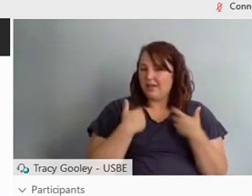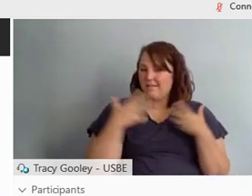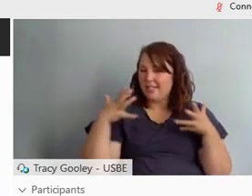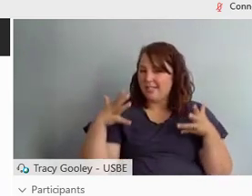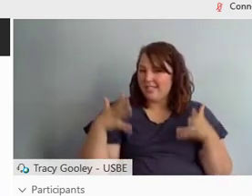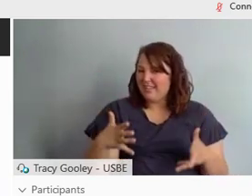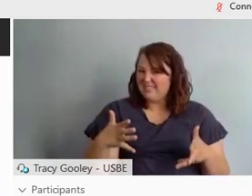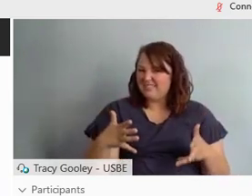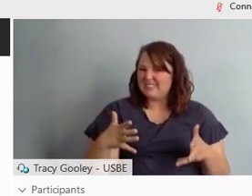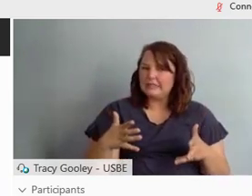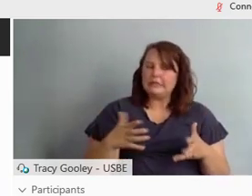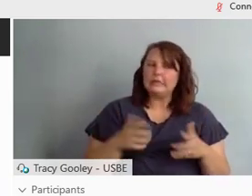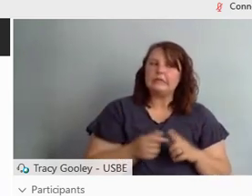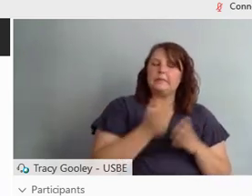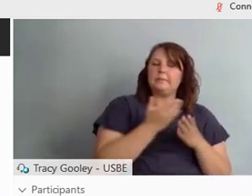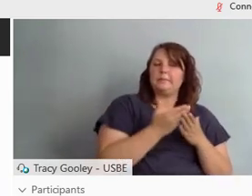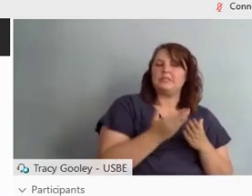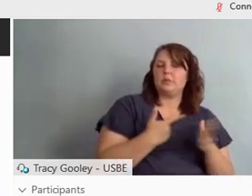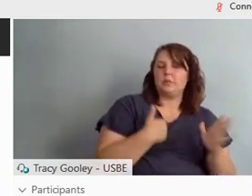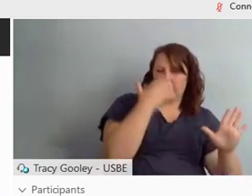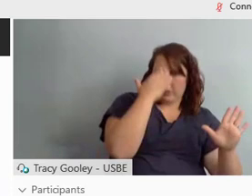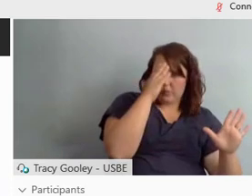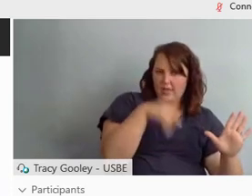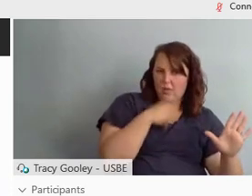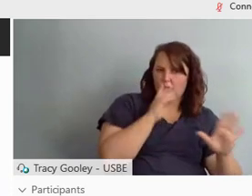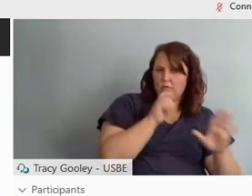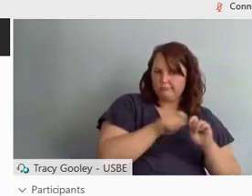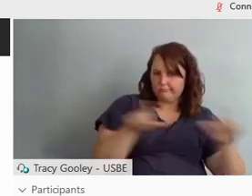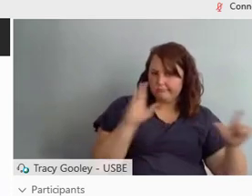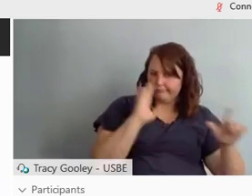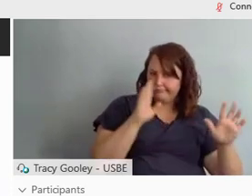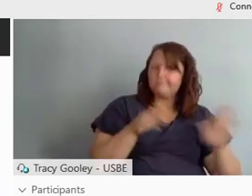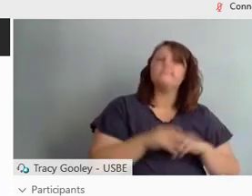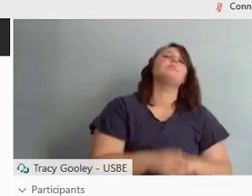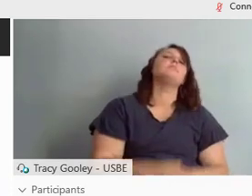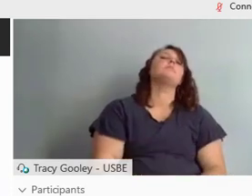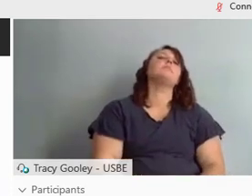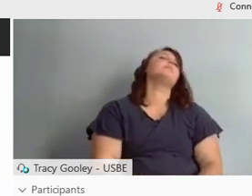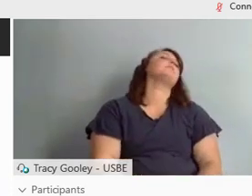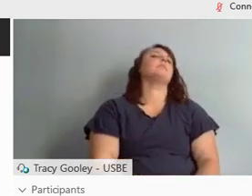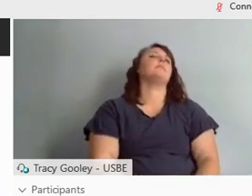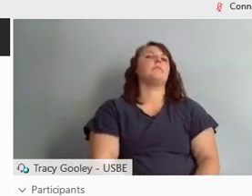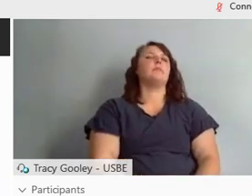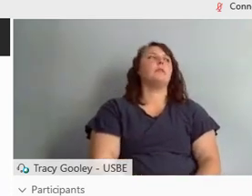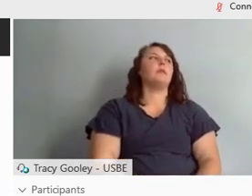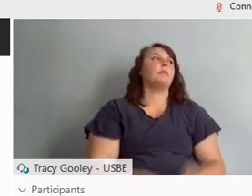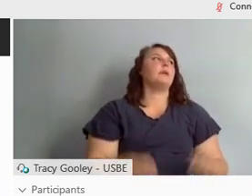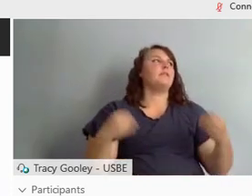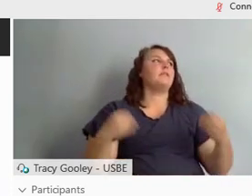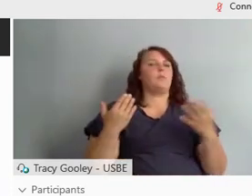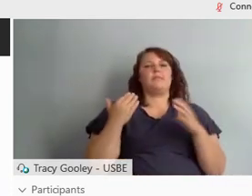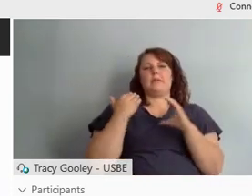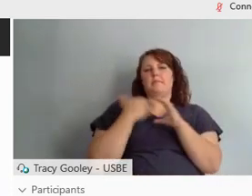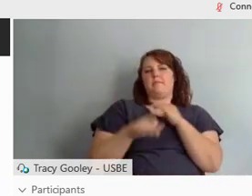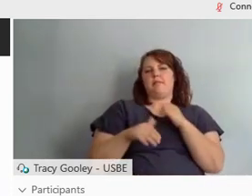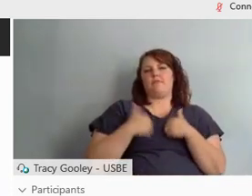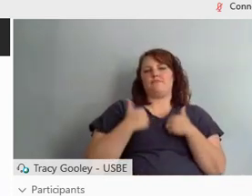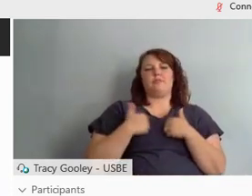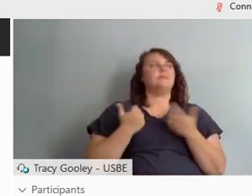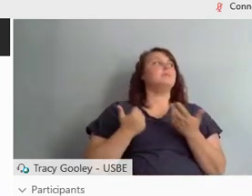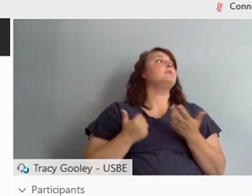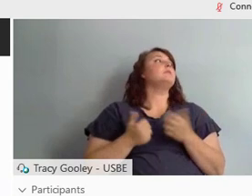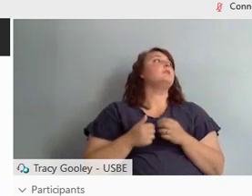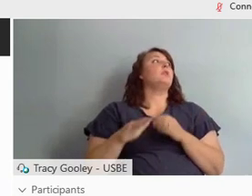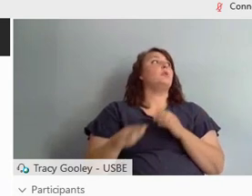than materials, which I know you still need access to those. So let me give you right there email addresses. So